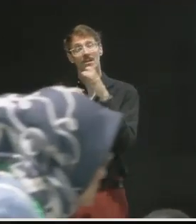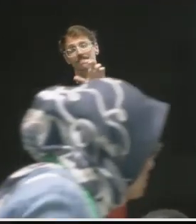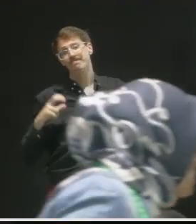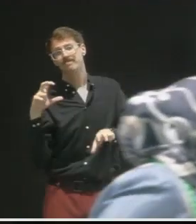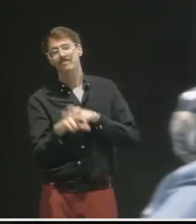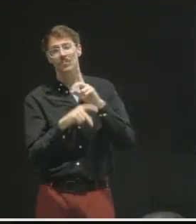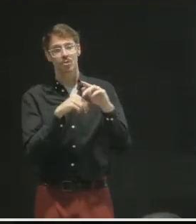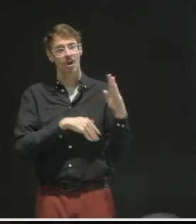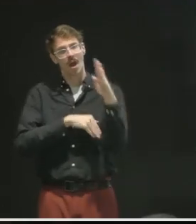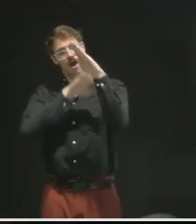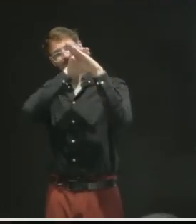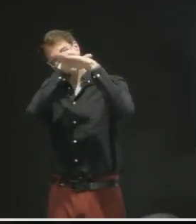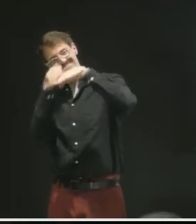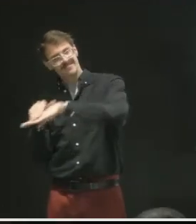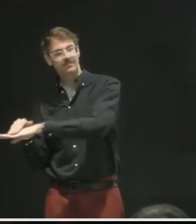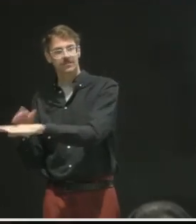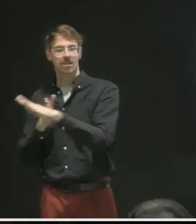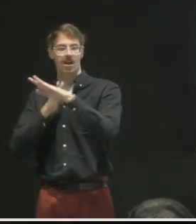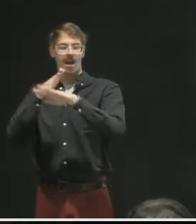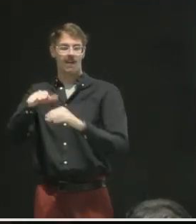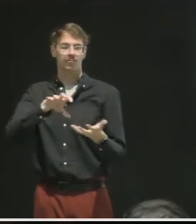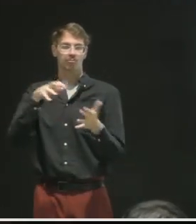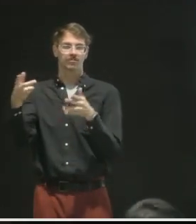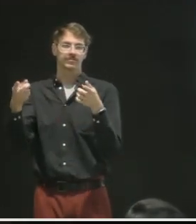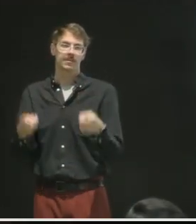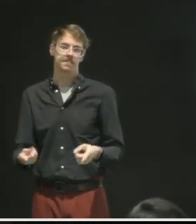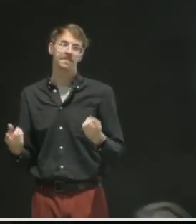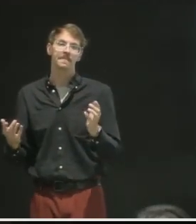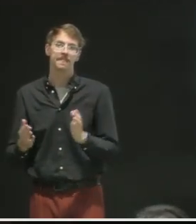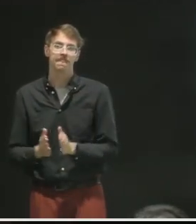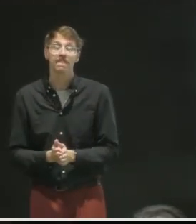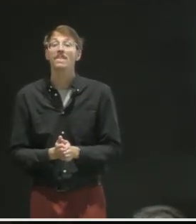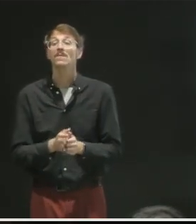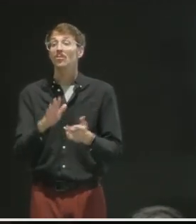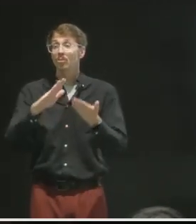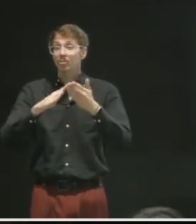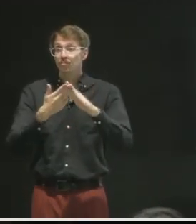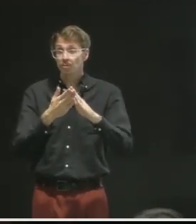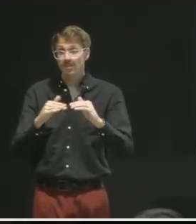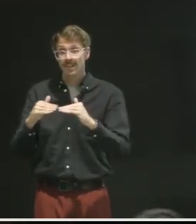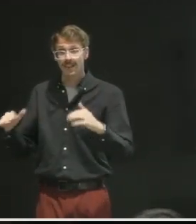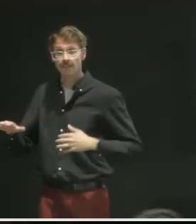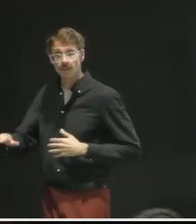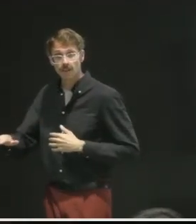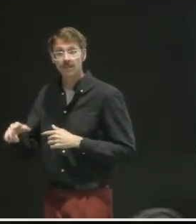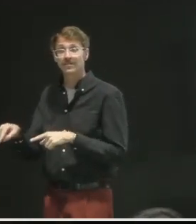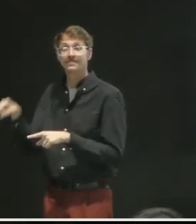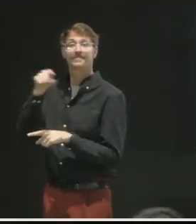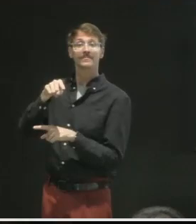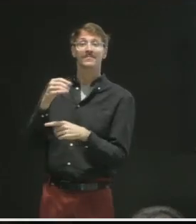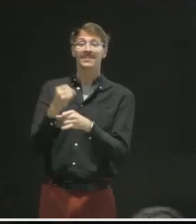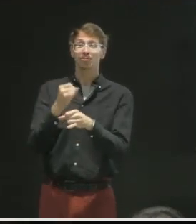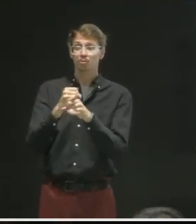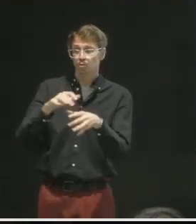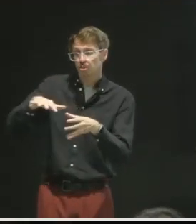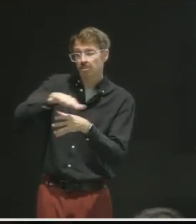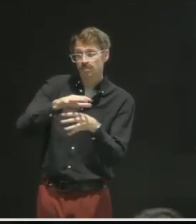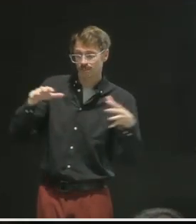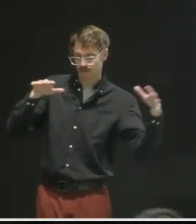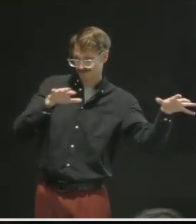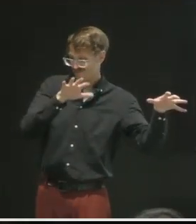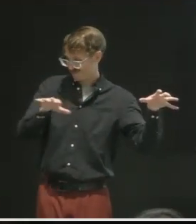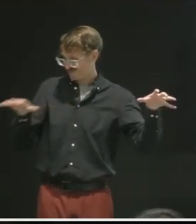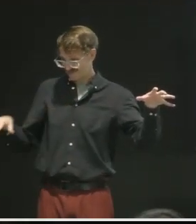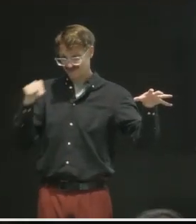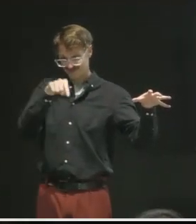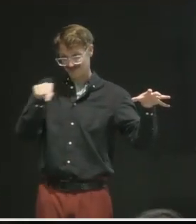address that in the aftermath of a crisis. At the community level and at the institutional level, we can create